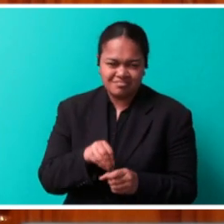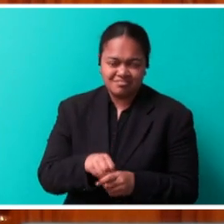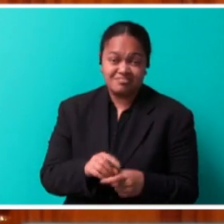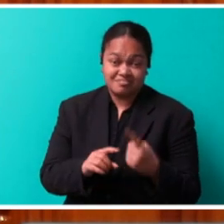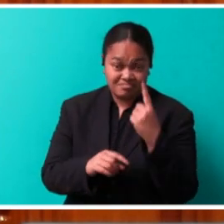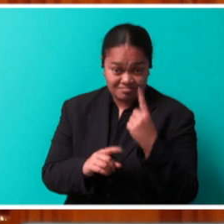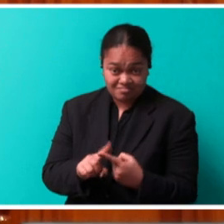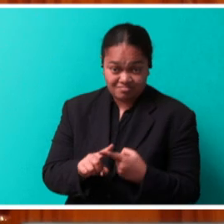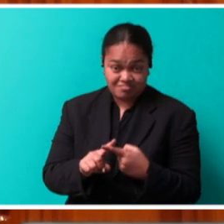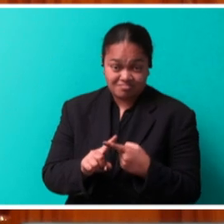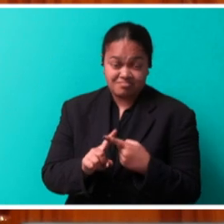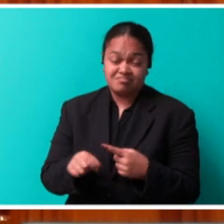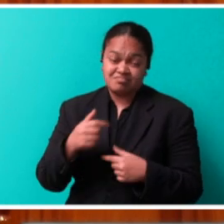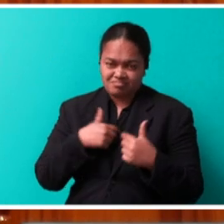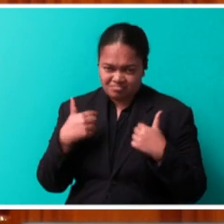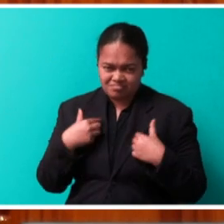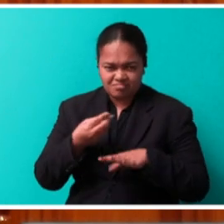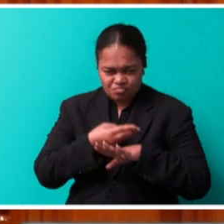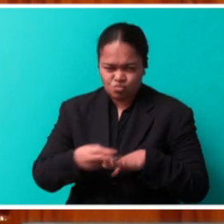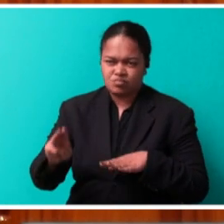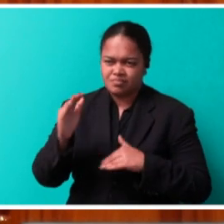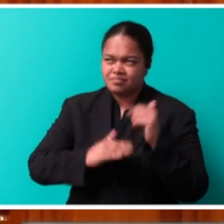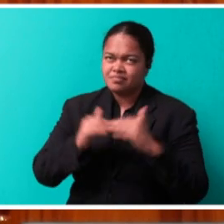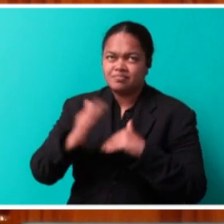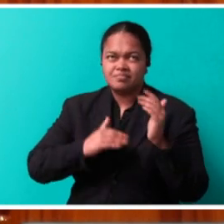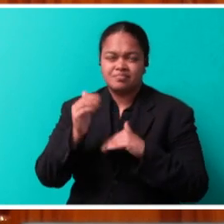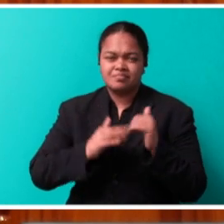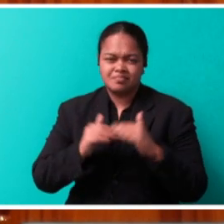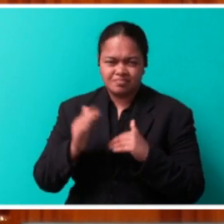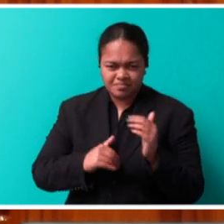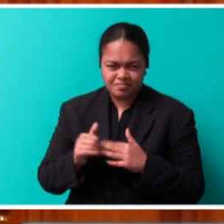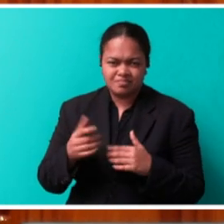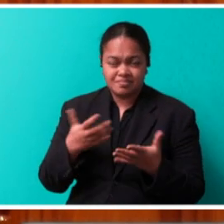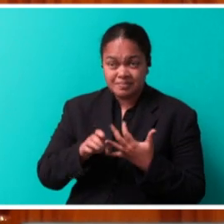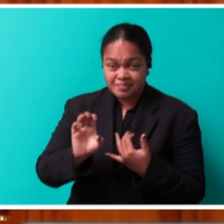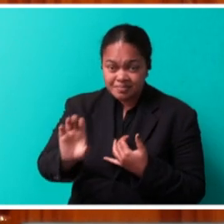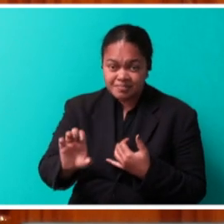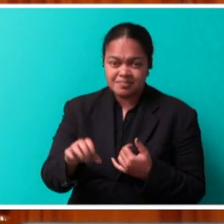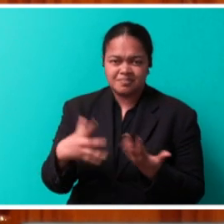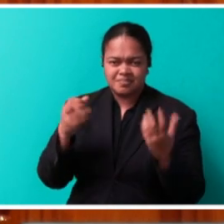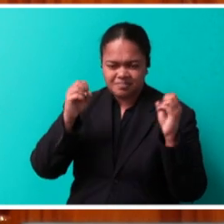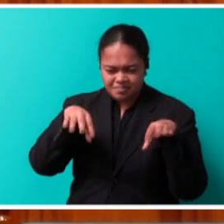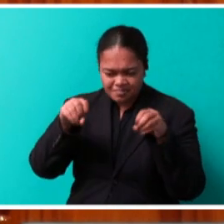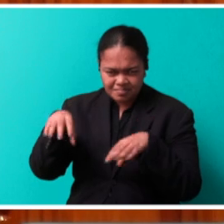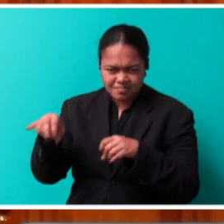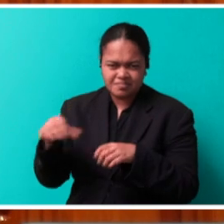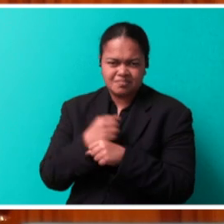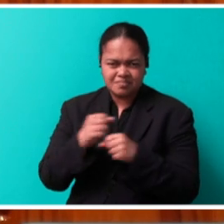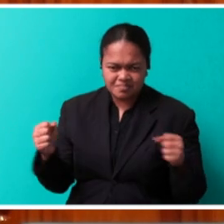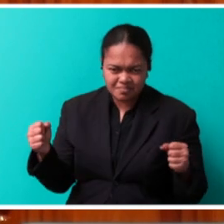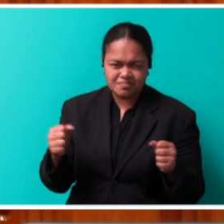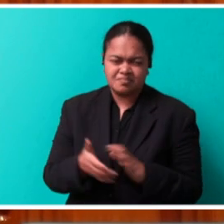First, we must modernize our infrastructure. This means investing in energy-efficient milling and